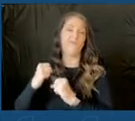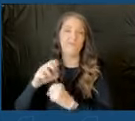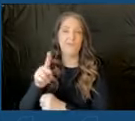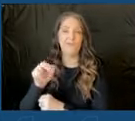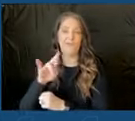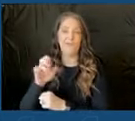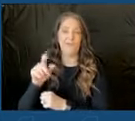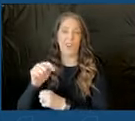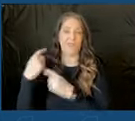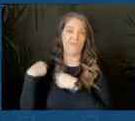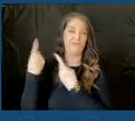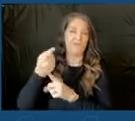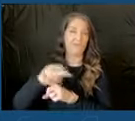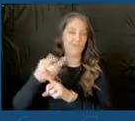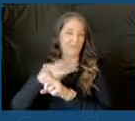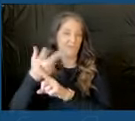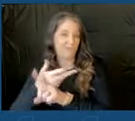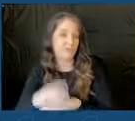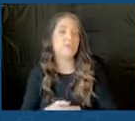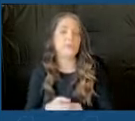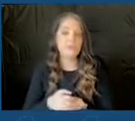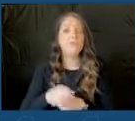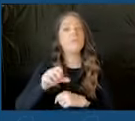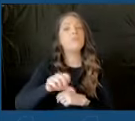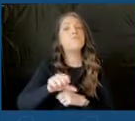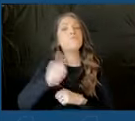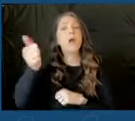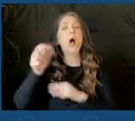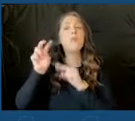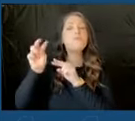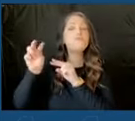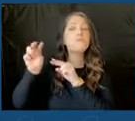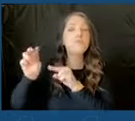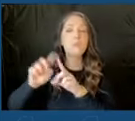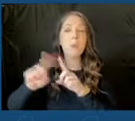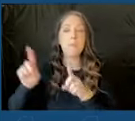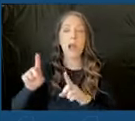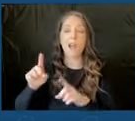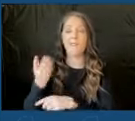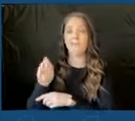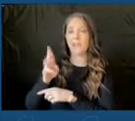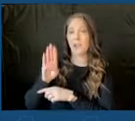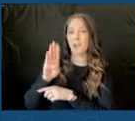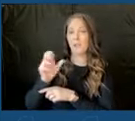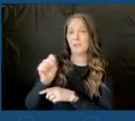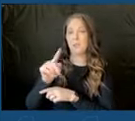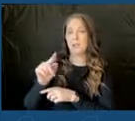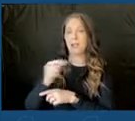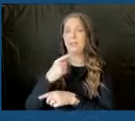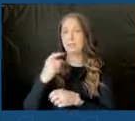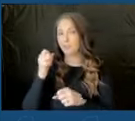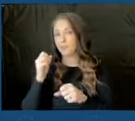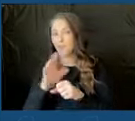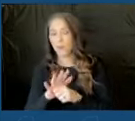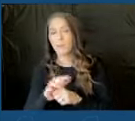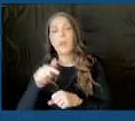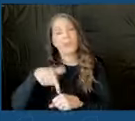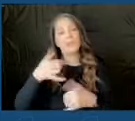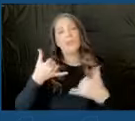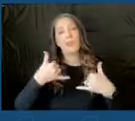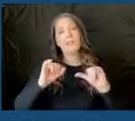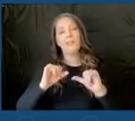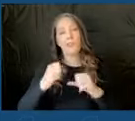months now. There's other ones on the horizon we're always tracking, but as I confirmed with Dr. Bassett earlier today, that these are still the predominant variants circulating